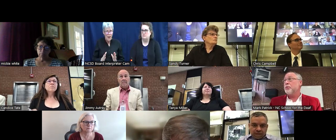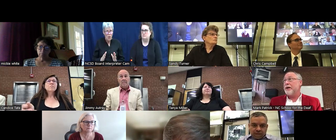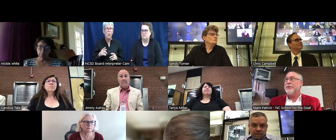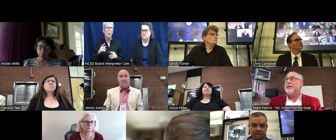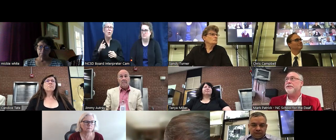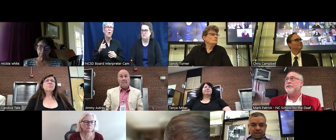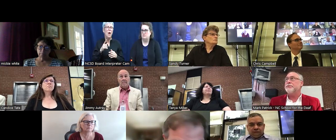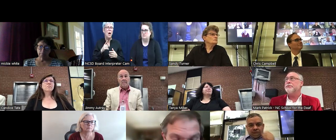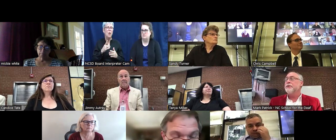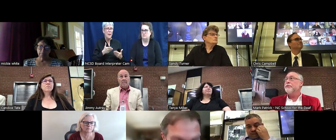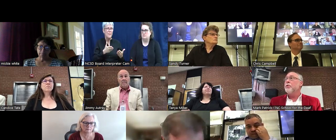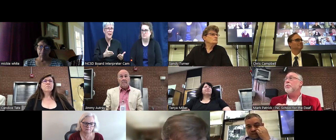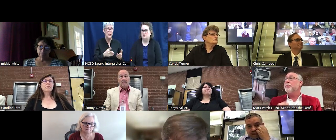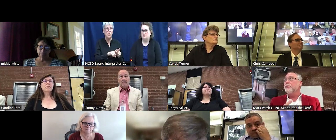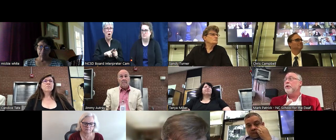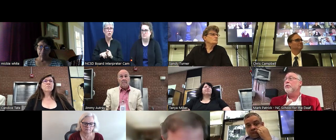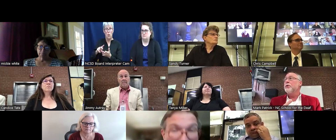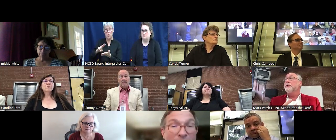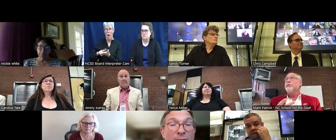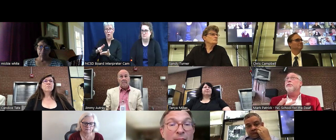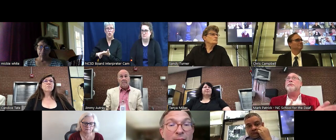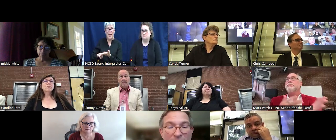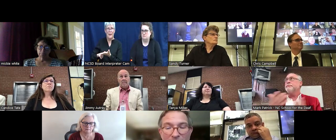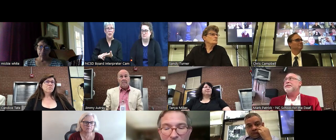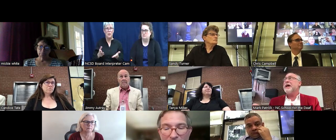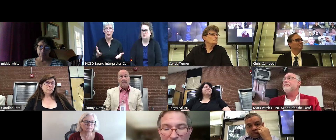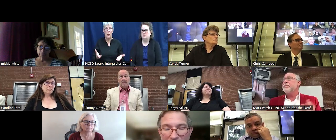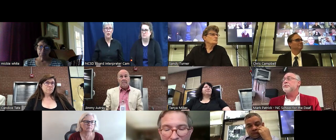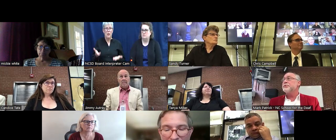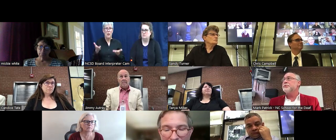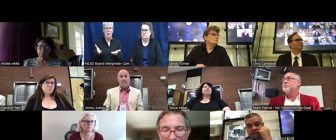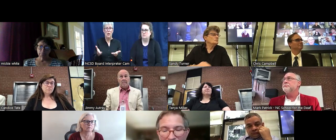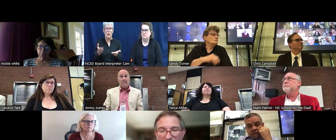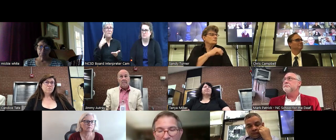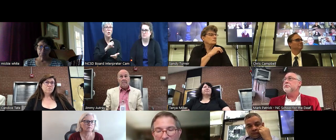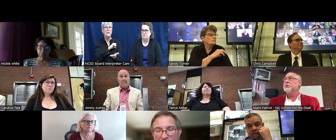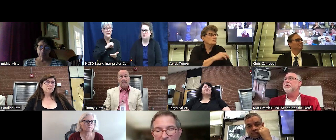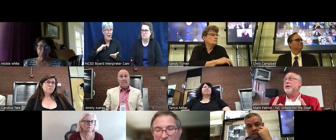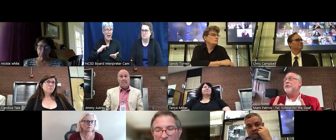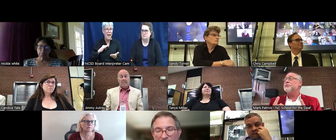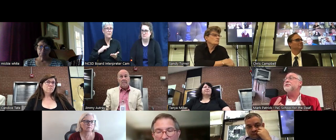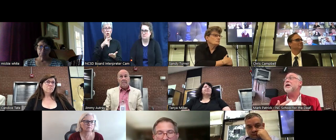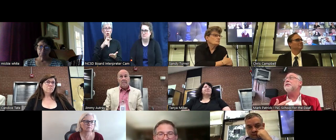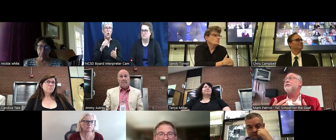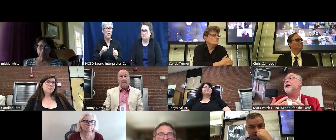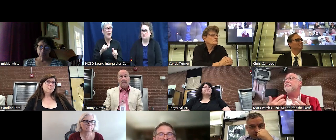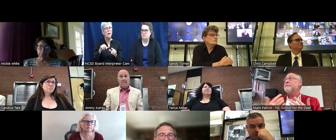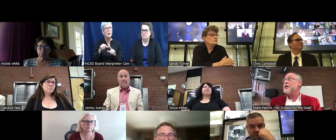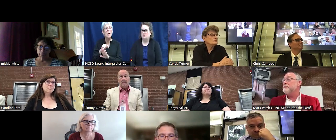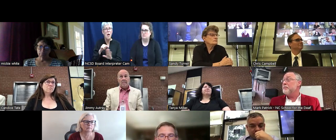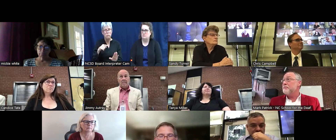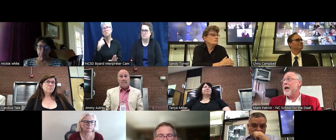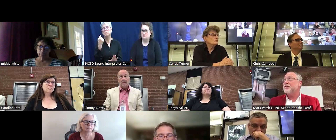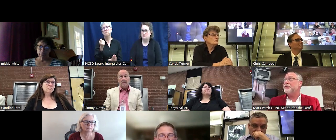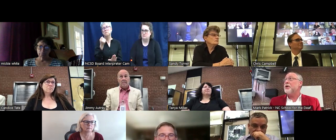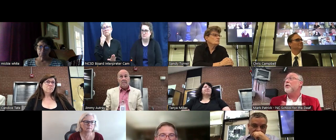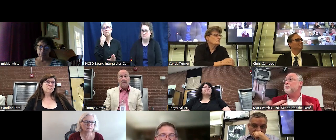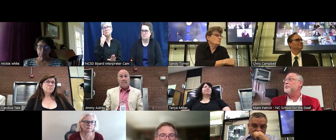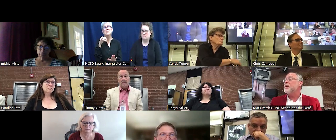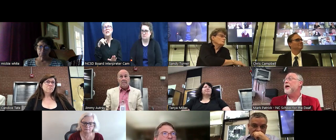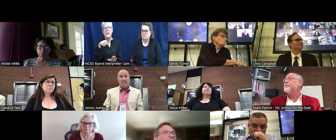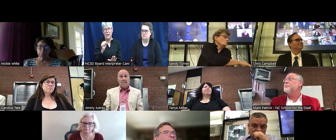contractual recommendations for approval for staff members to clearly understand that they actually